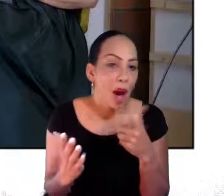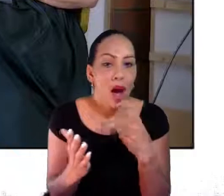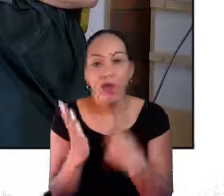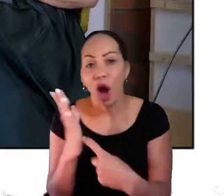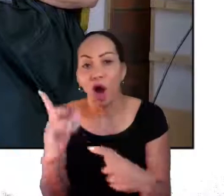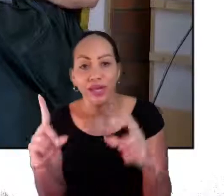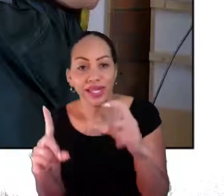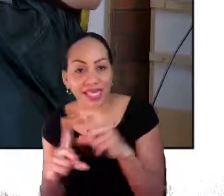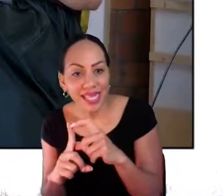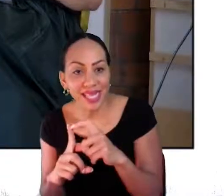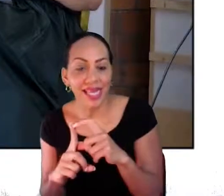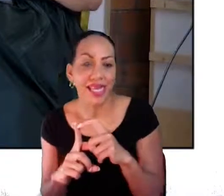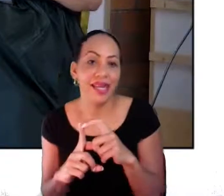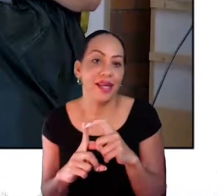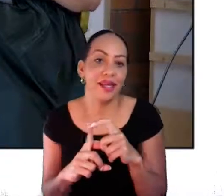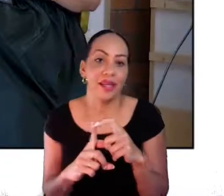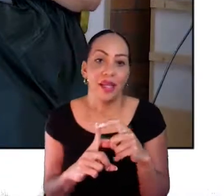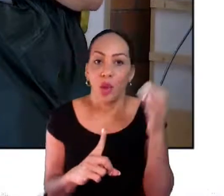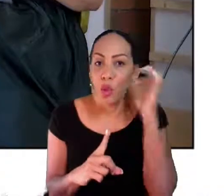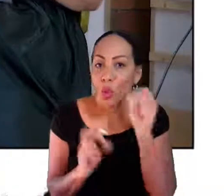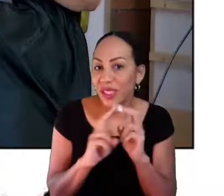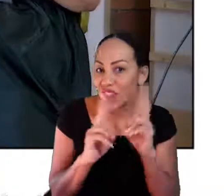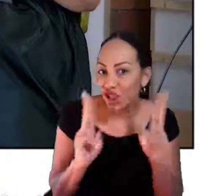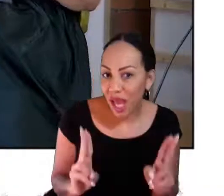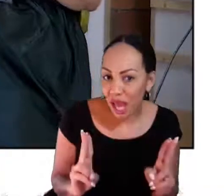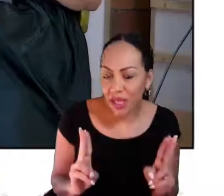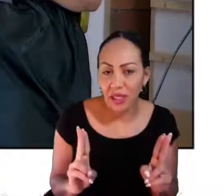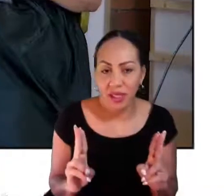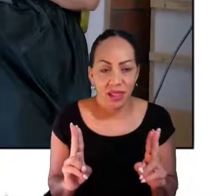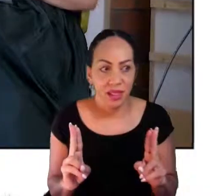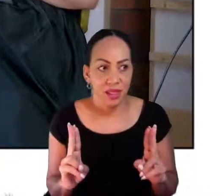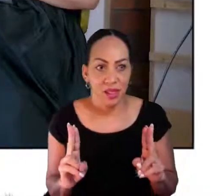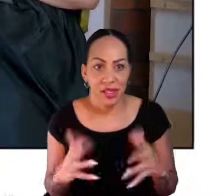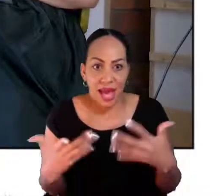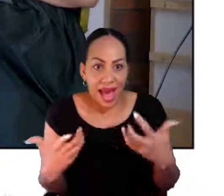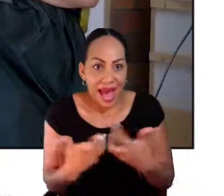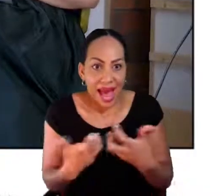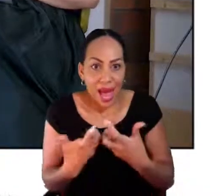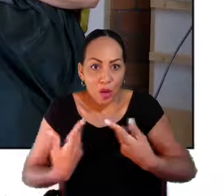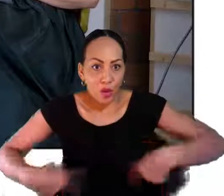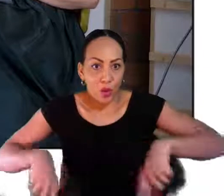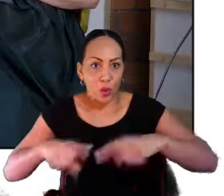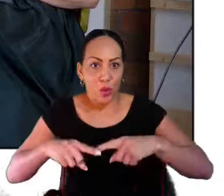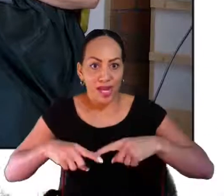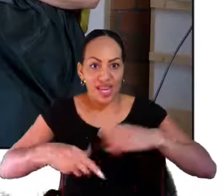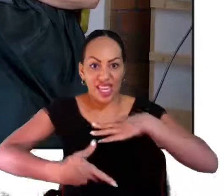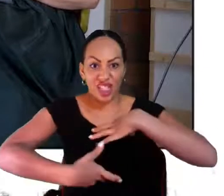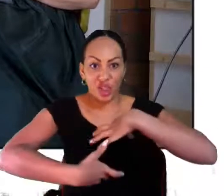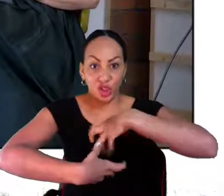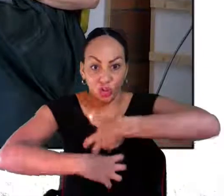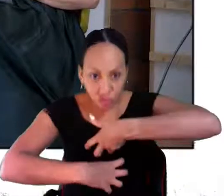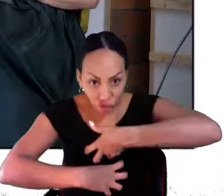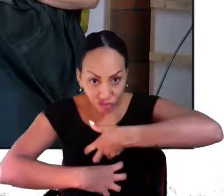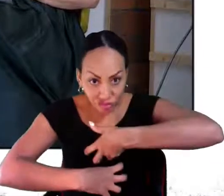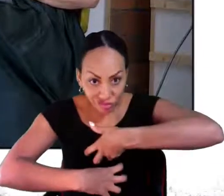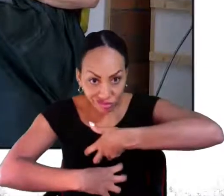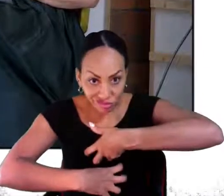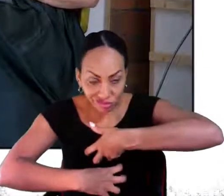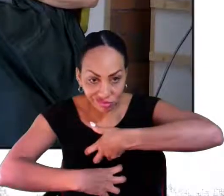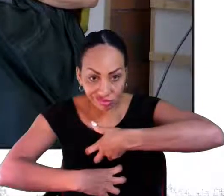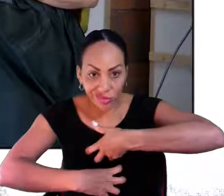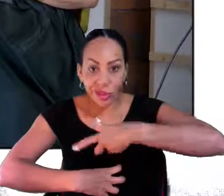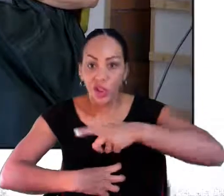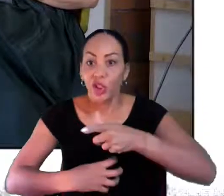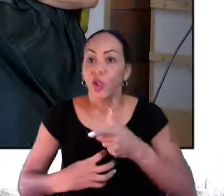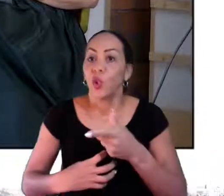understand what needed to change in our offer to serve the people that weren't in that space, I think is a thing that we were aiming for a little bit. But we